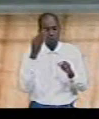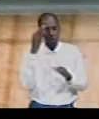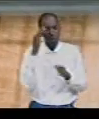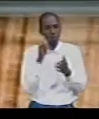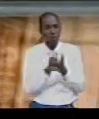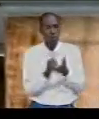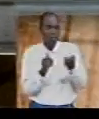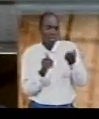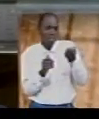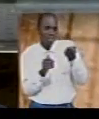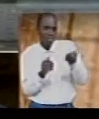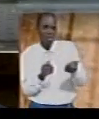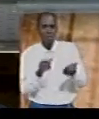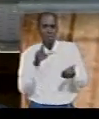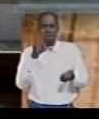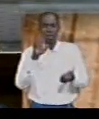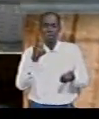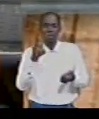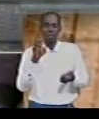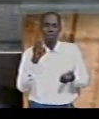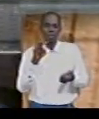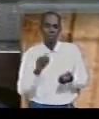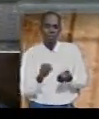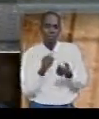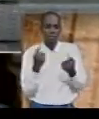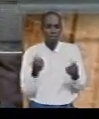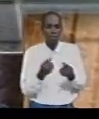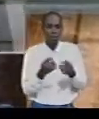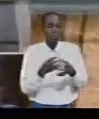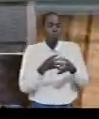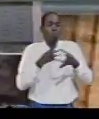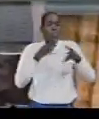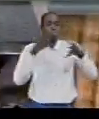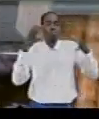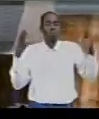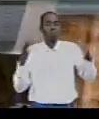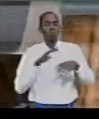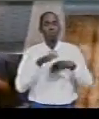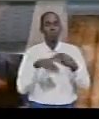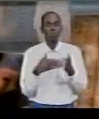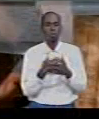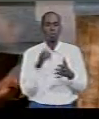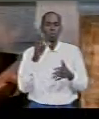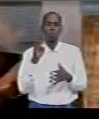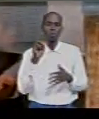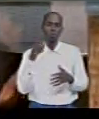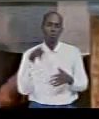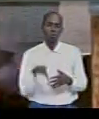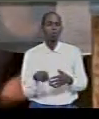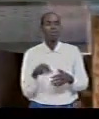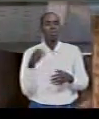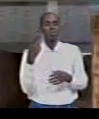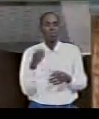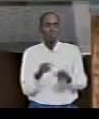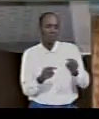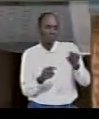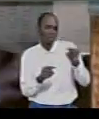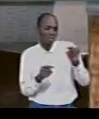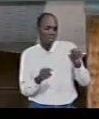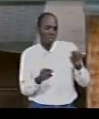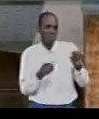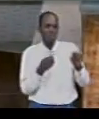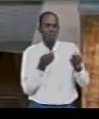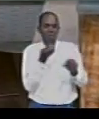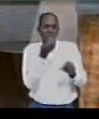little leaven leaveneth the whole lump. A little compromise, a little kind of giving